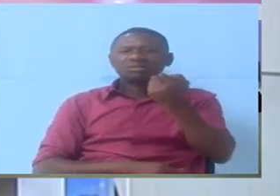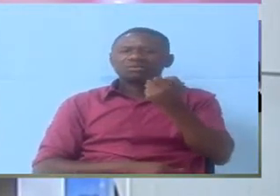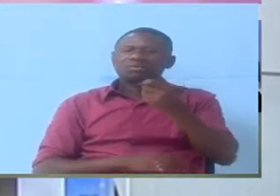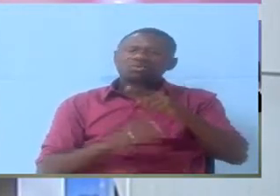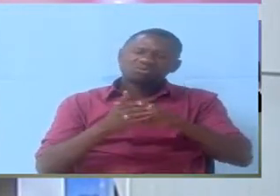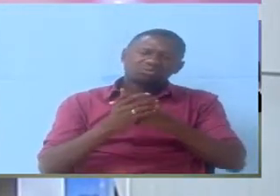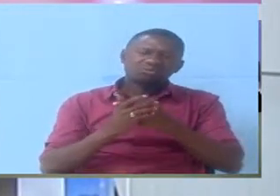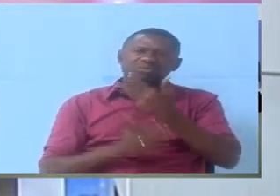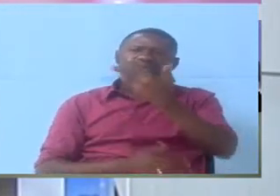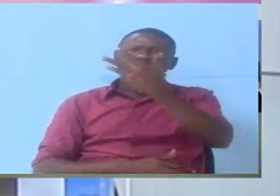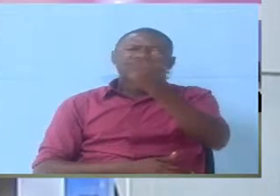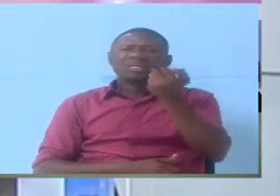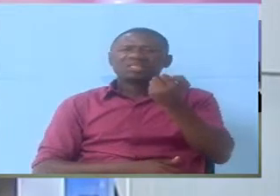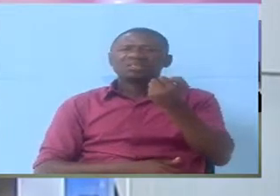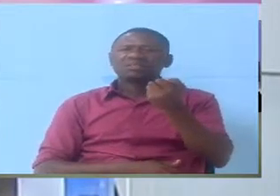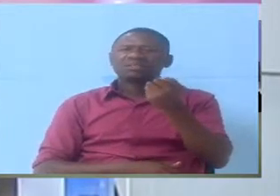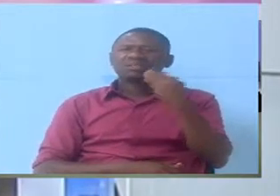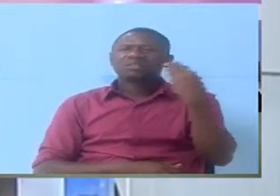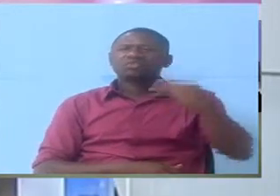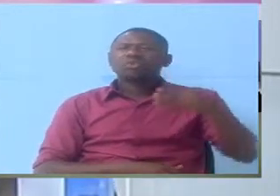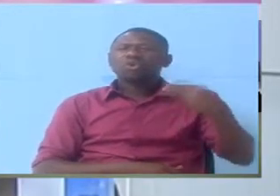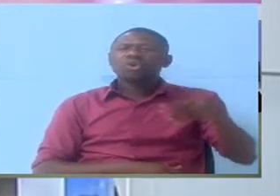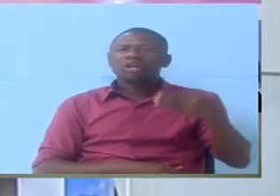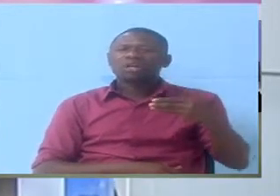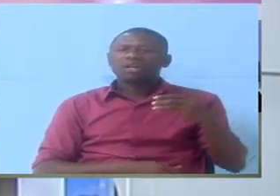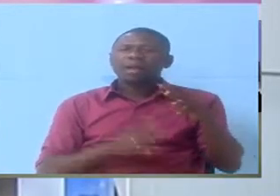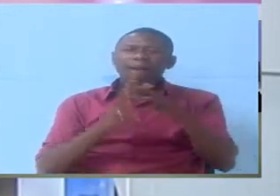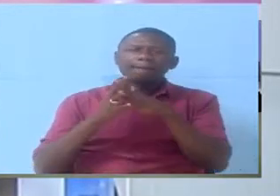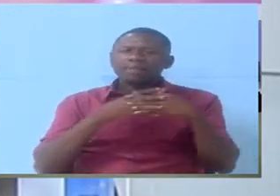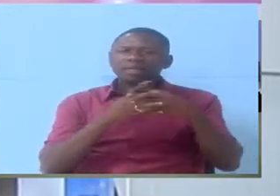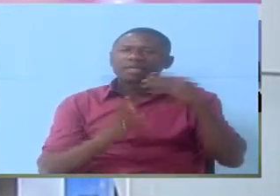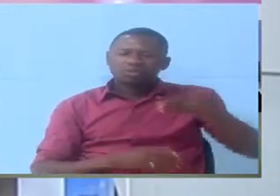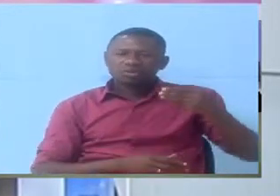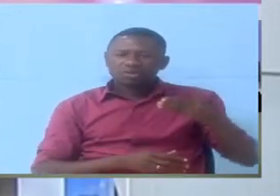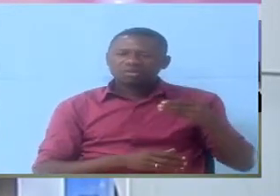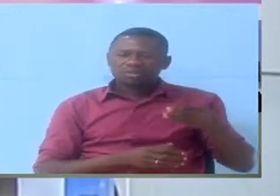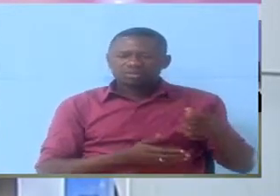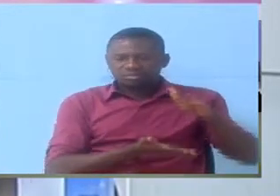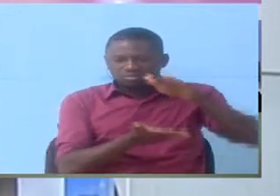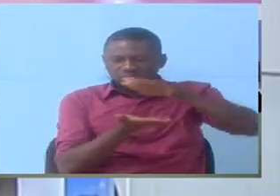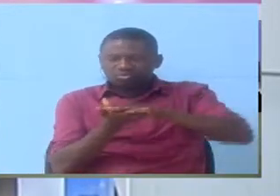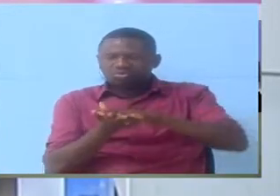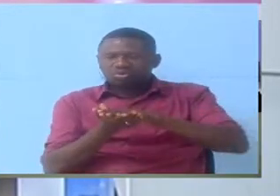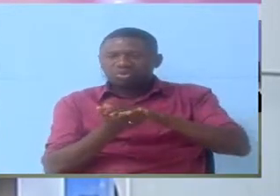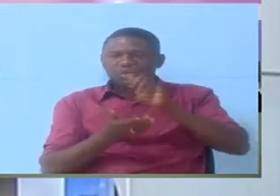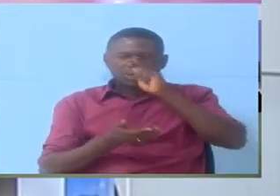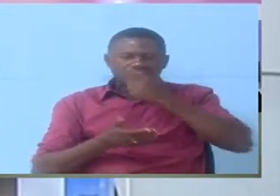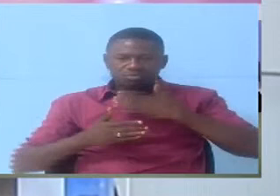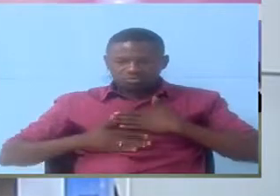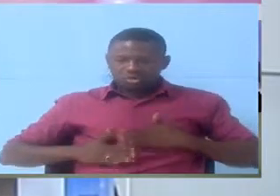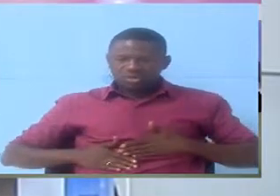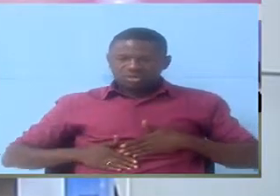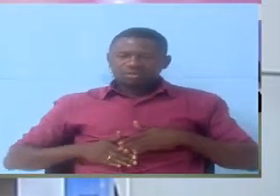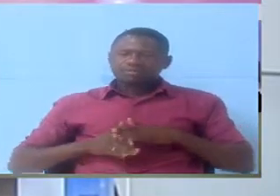$80 to $90. And I put that money also on his body. So